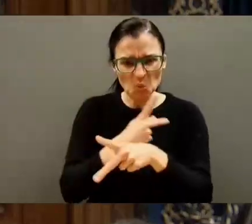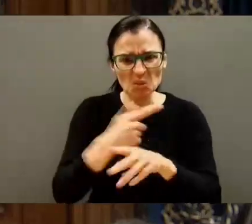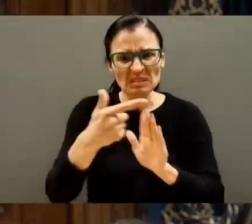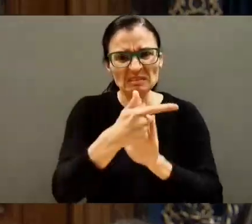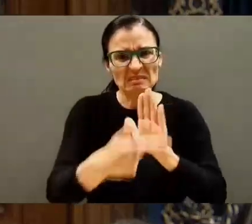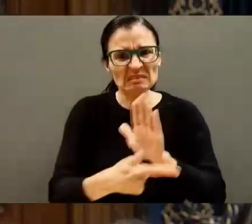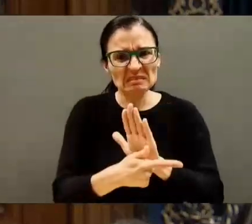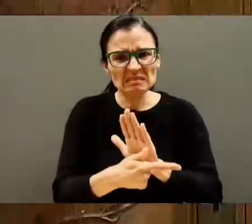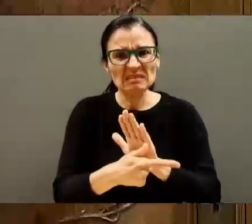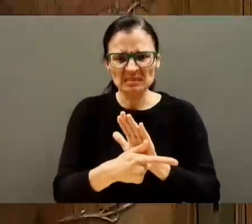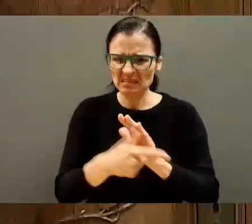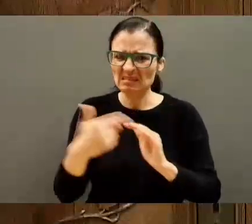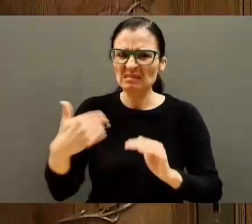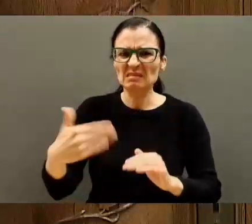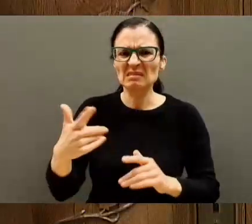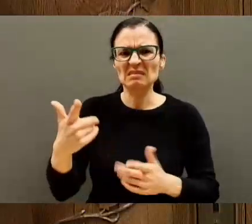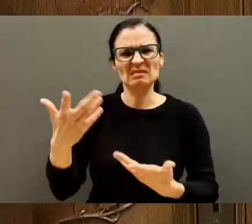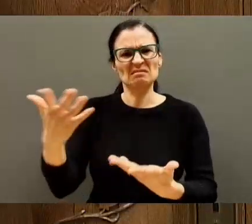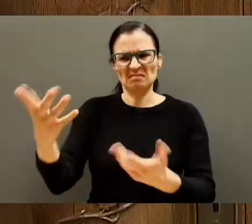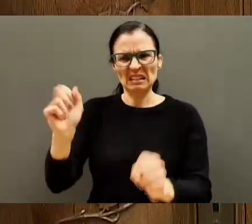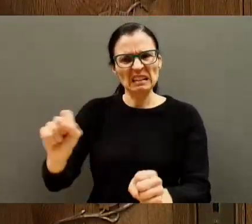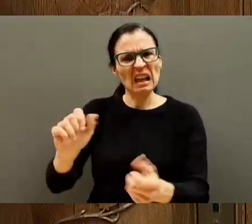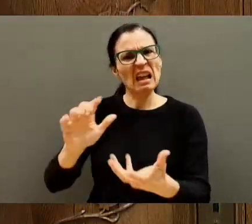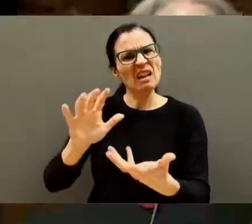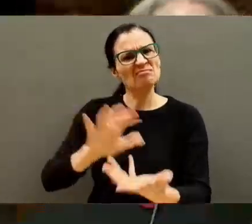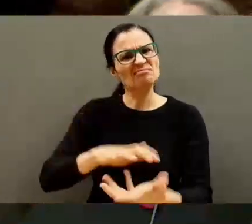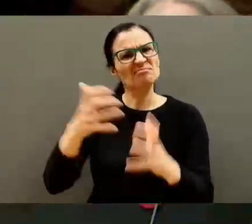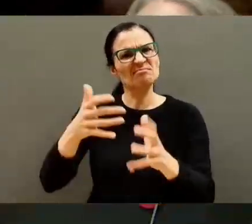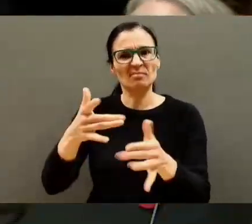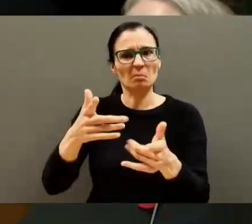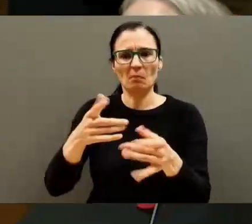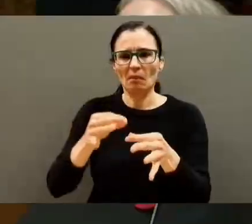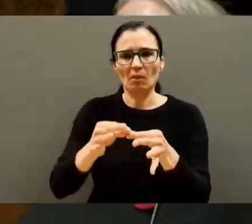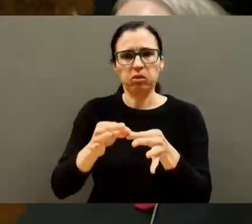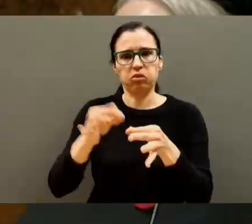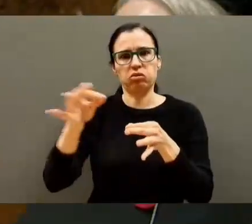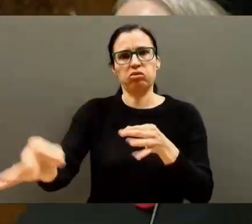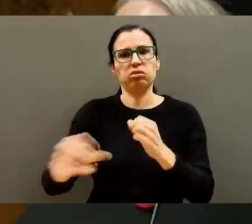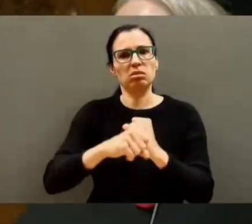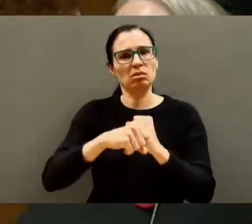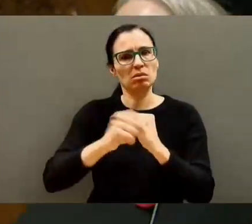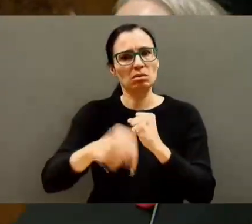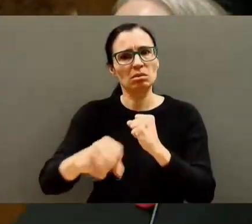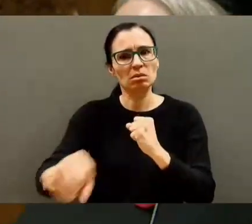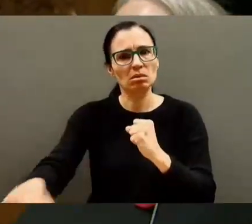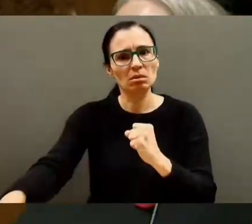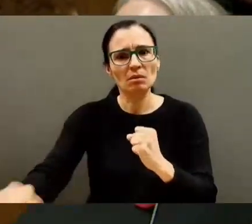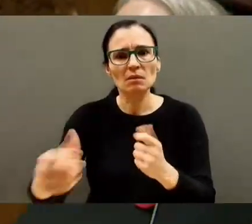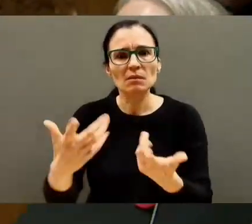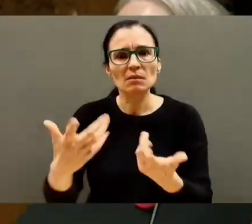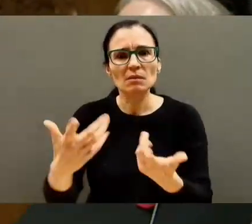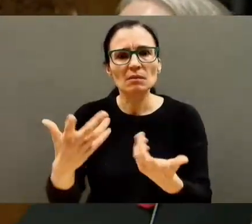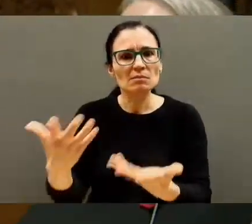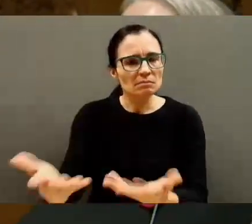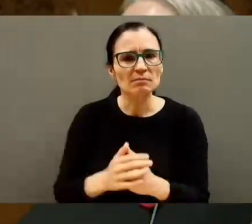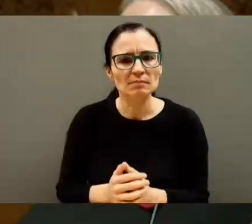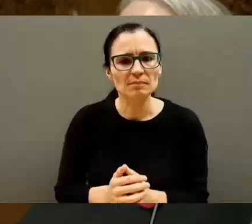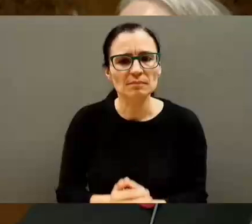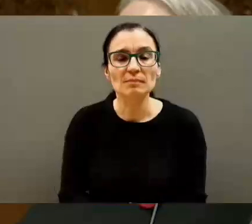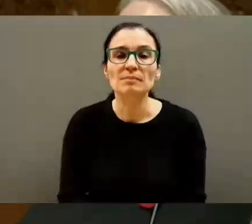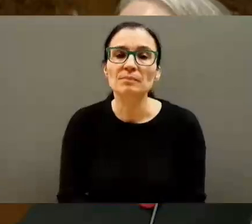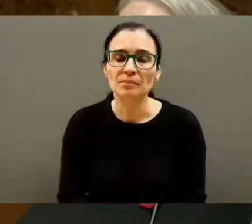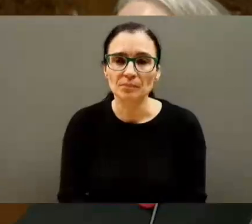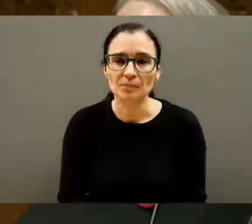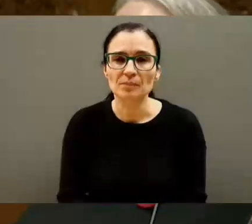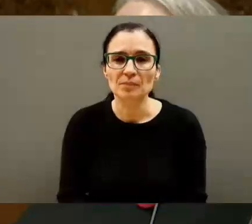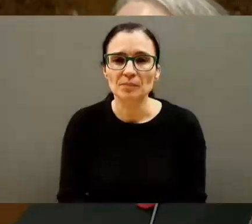back? Minister of Infrastructure. Thank you so much, Honourable Speaker. Our government is committed to getting things built, the